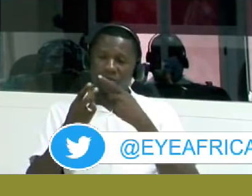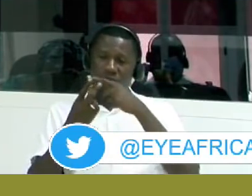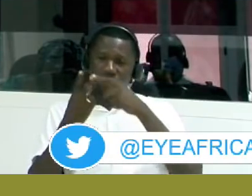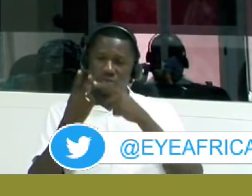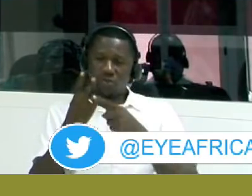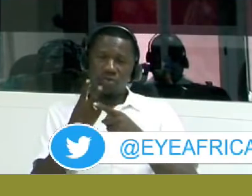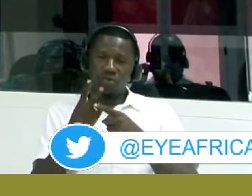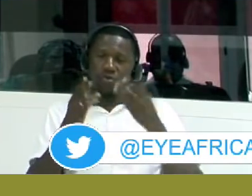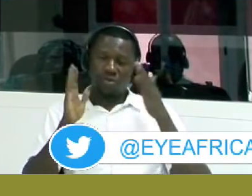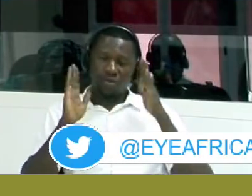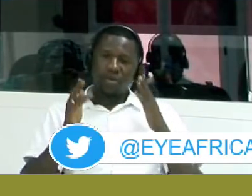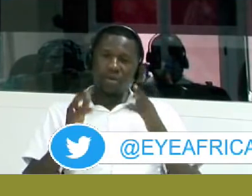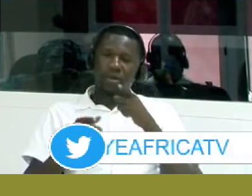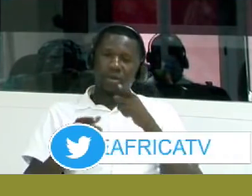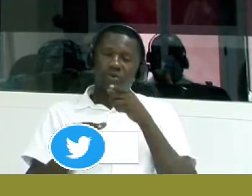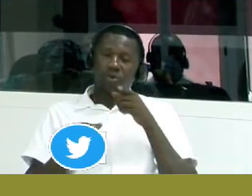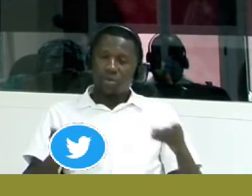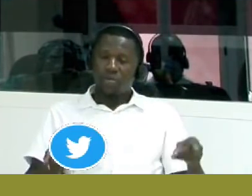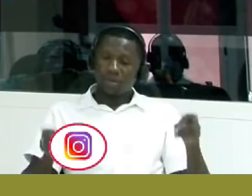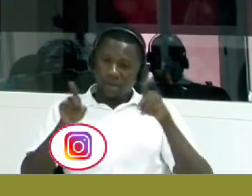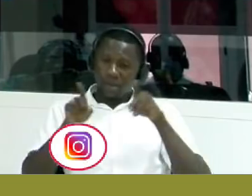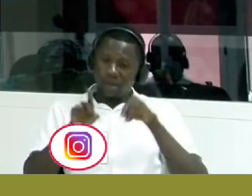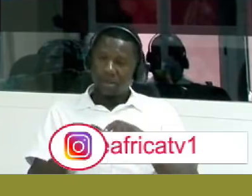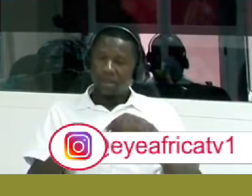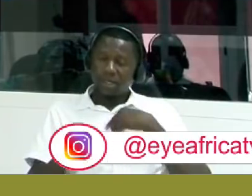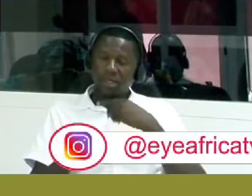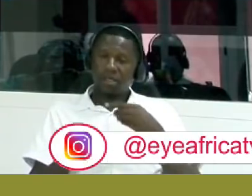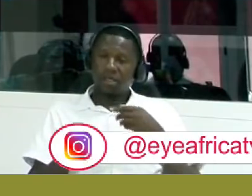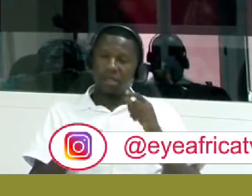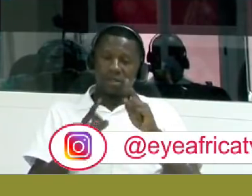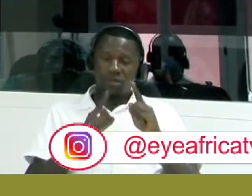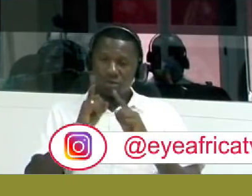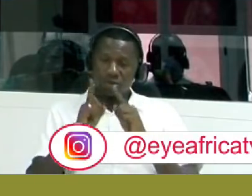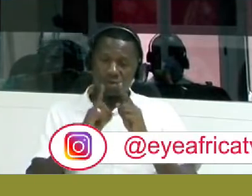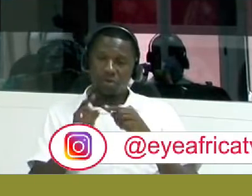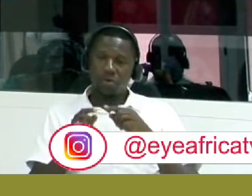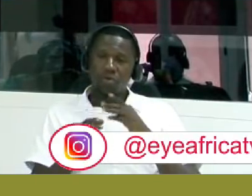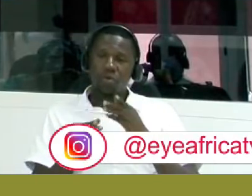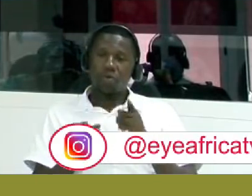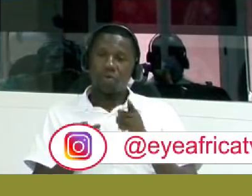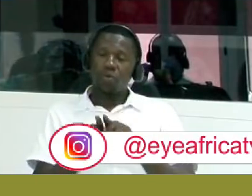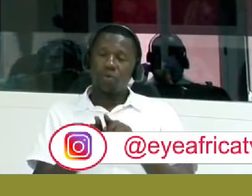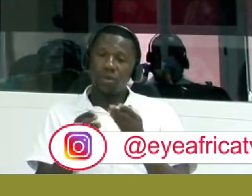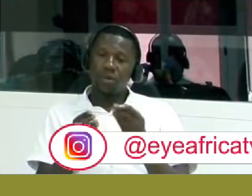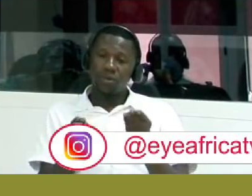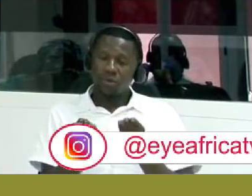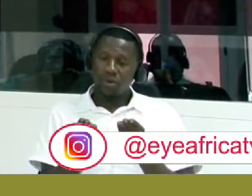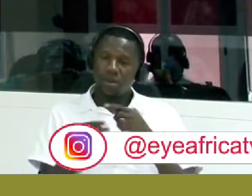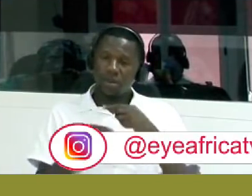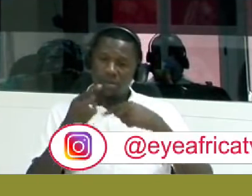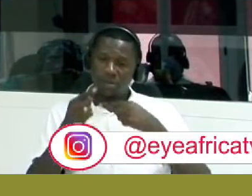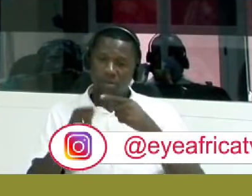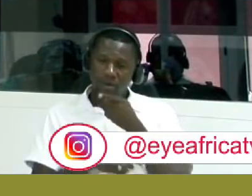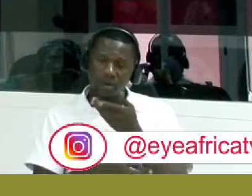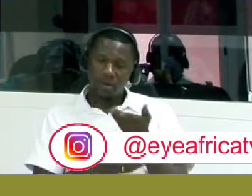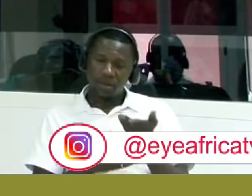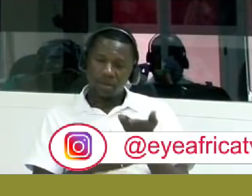you participate in any discussions with students about this? What